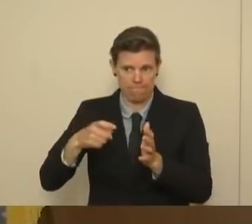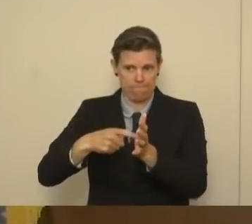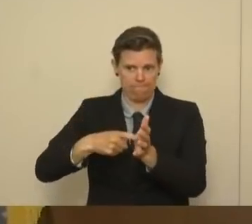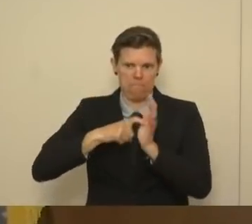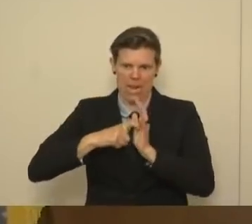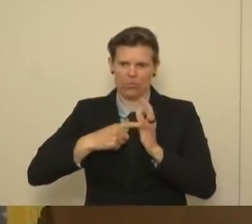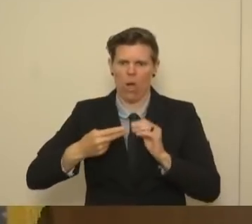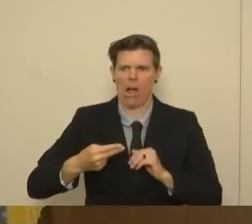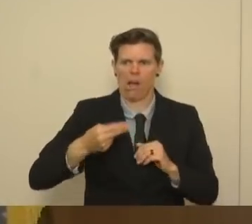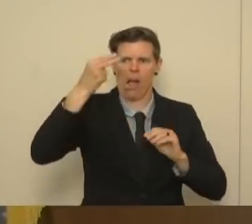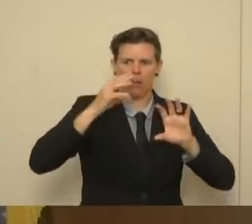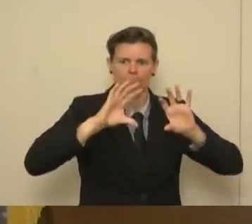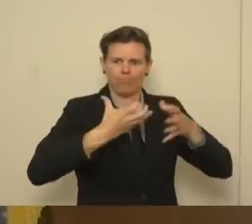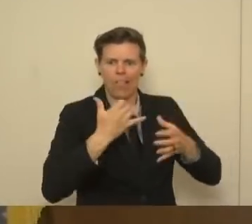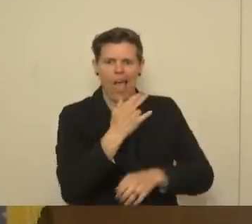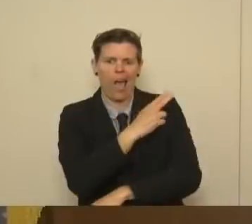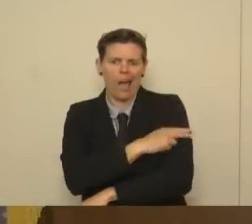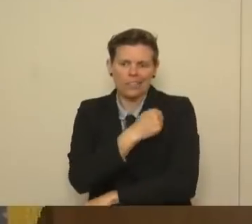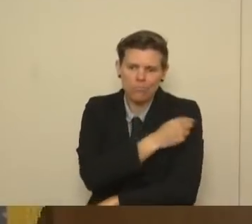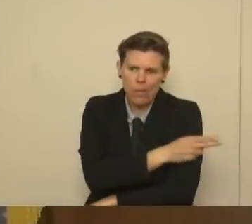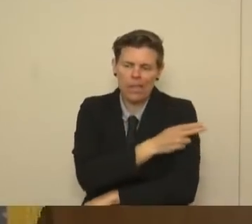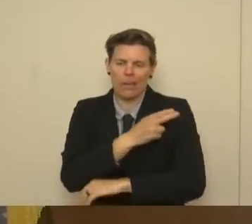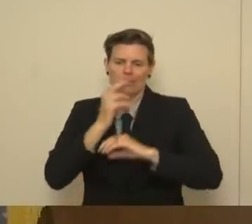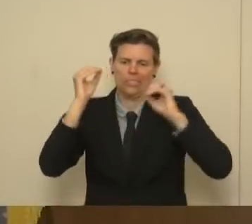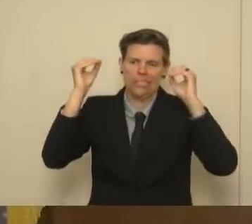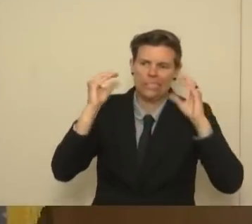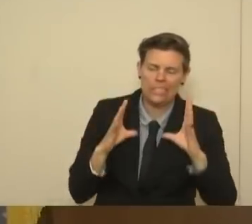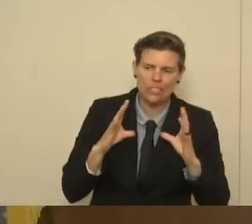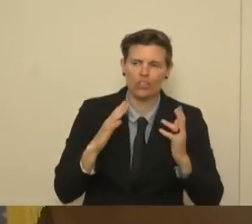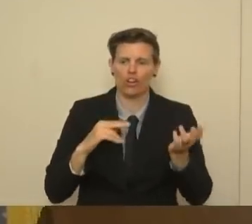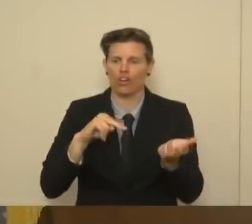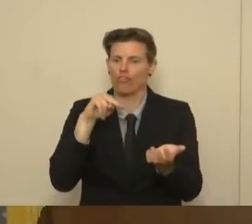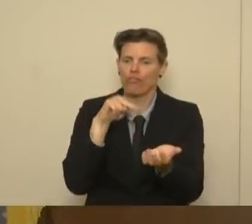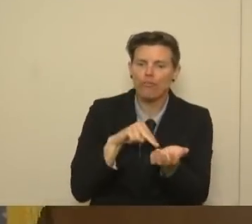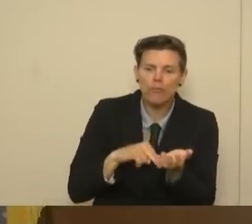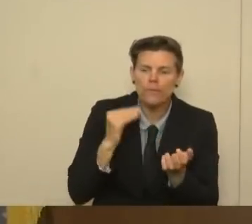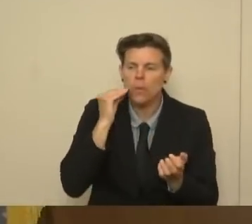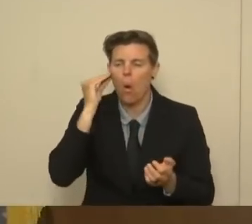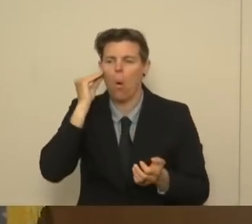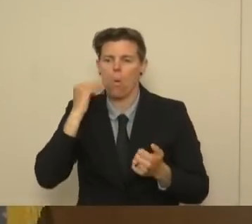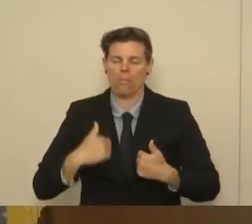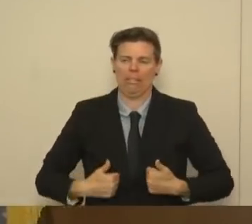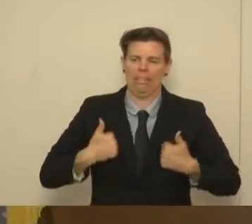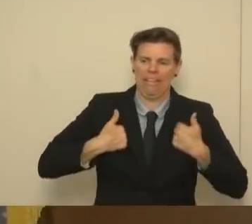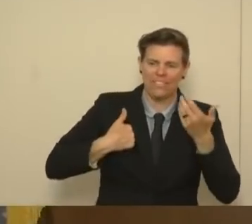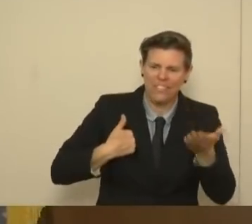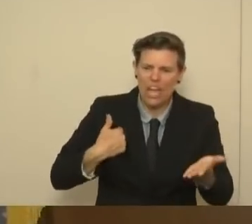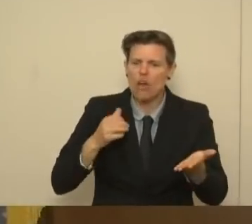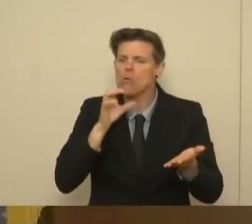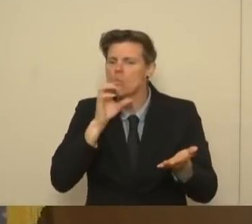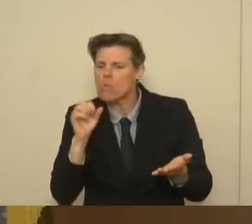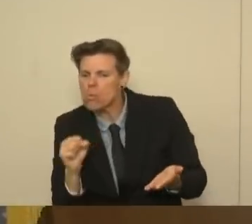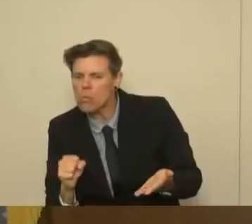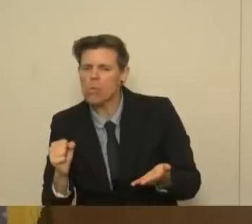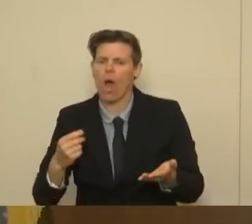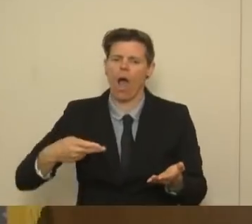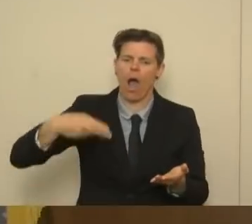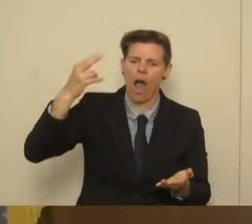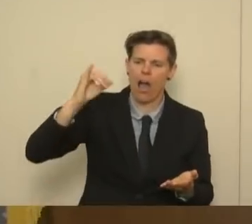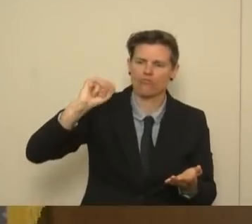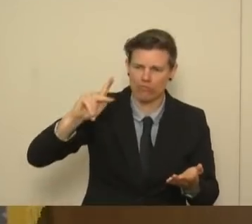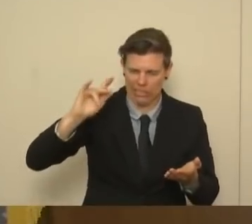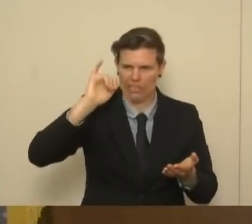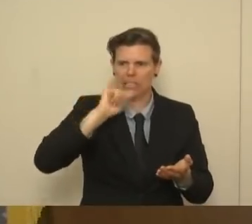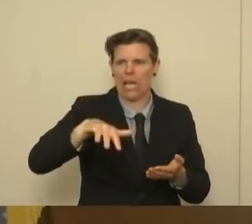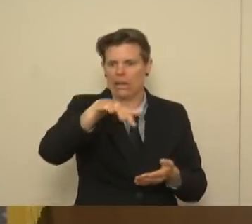workers, educators, nursing home residents, nursing home workers, you know, the folks who are really in that high-risk category and that the